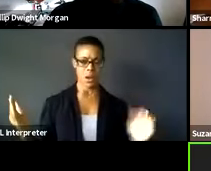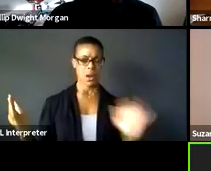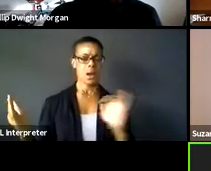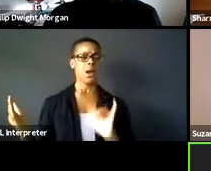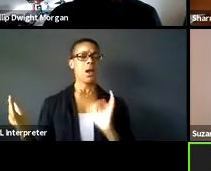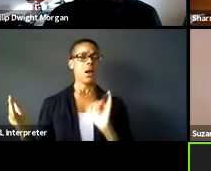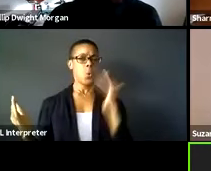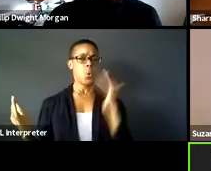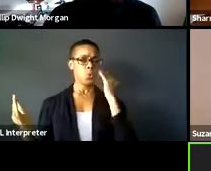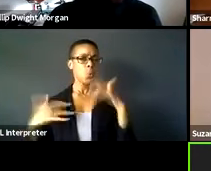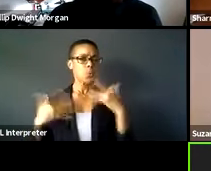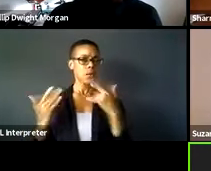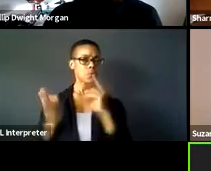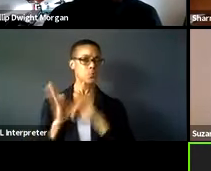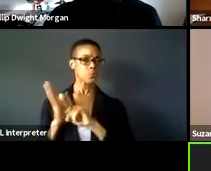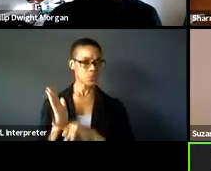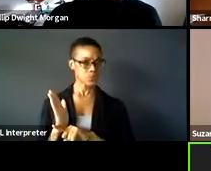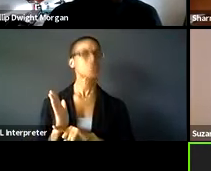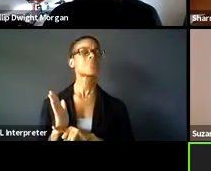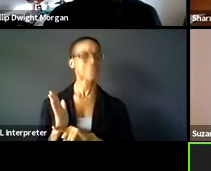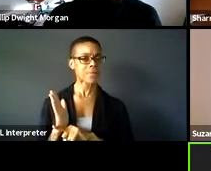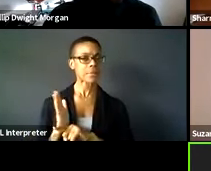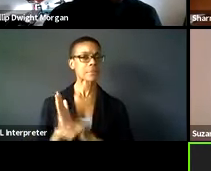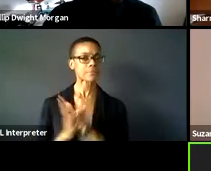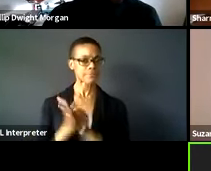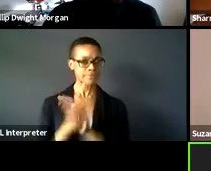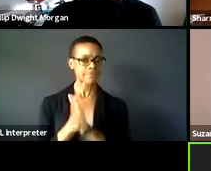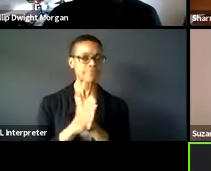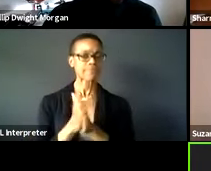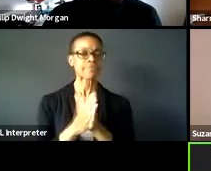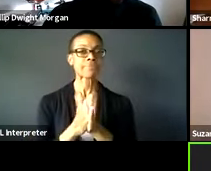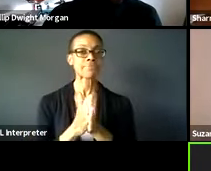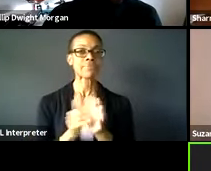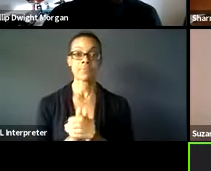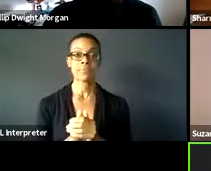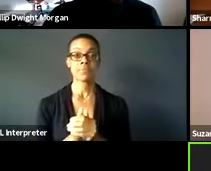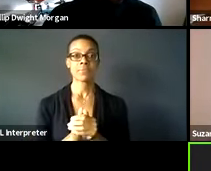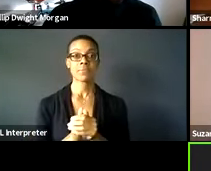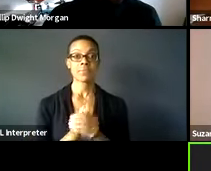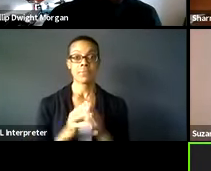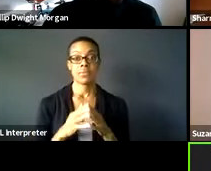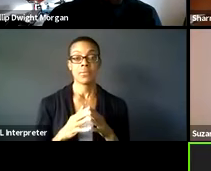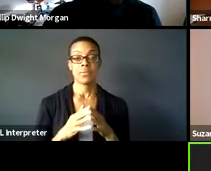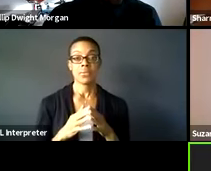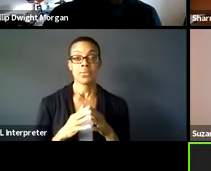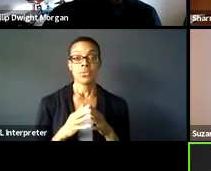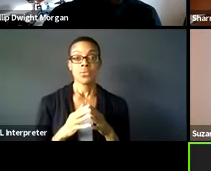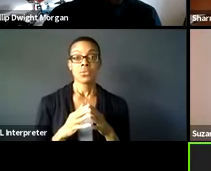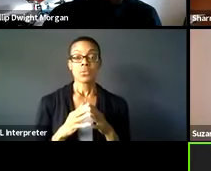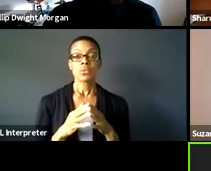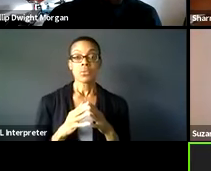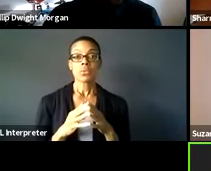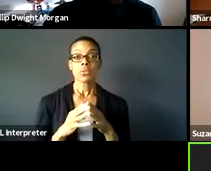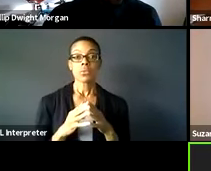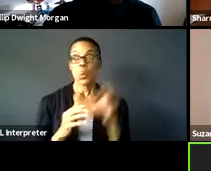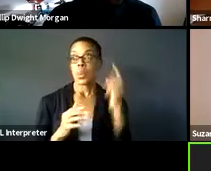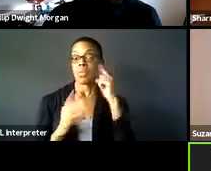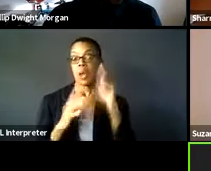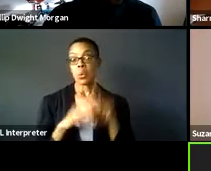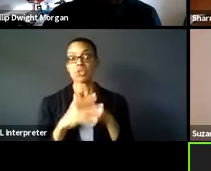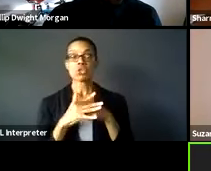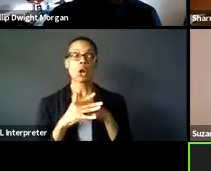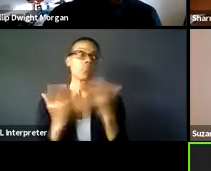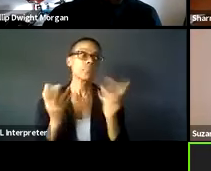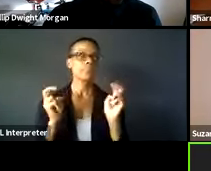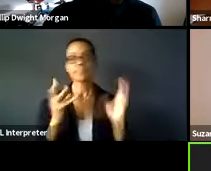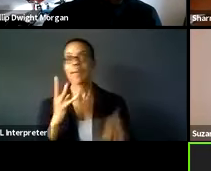really motivated from. At the outset of the school year in October, when we started, we really thought that we were going to start with, you know, adding